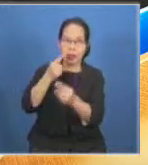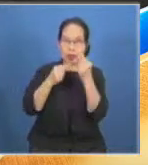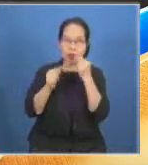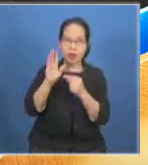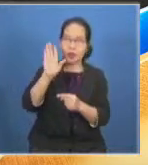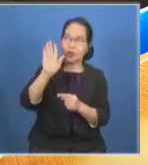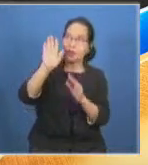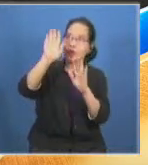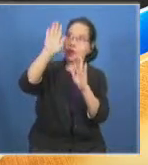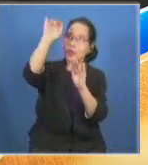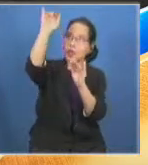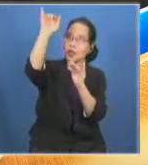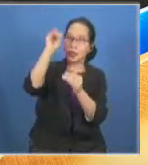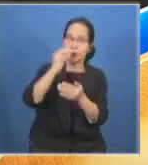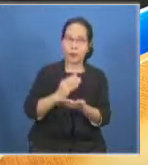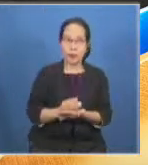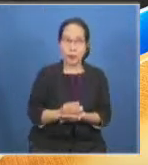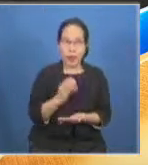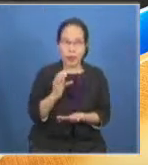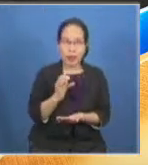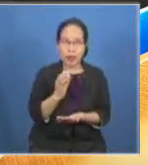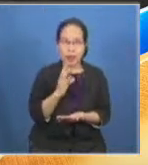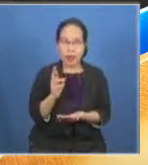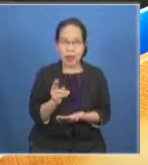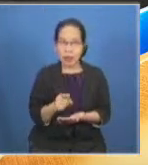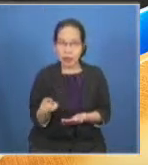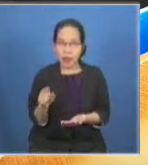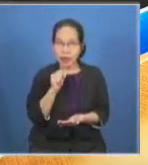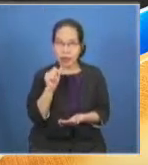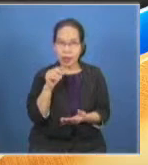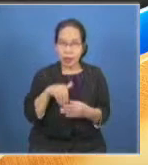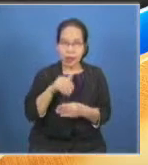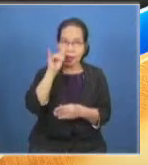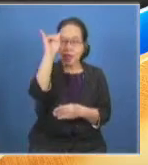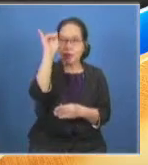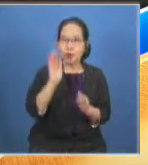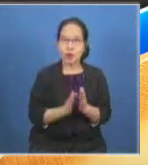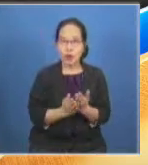put thou my tears into thy bottle. Are they not in thy book?